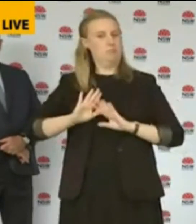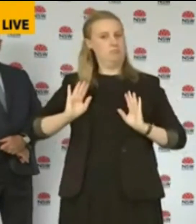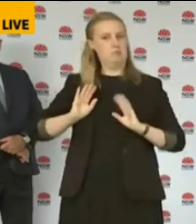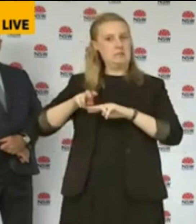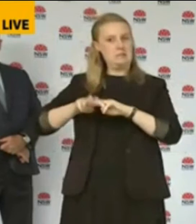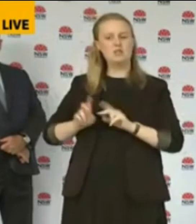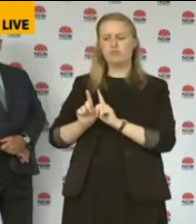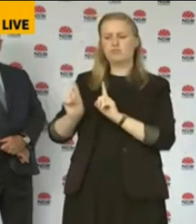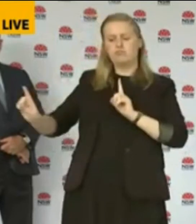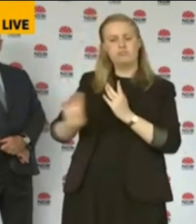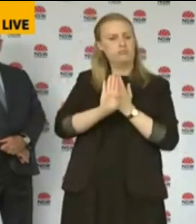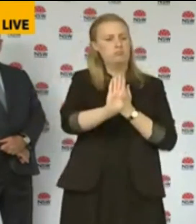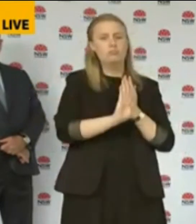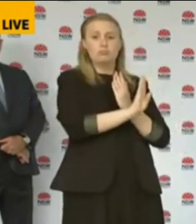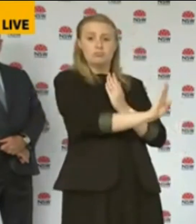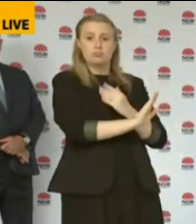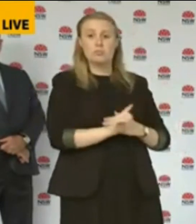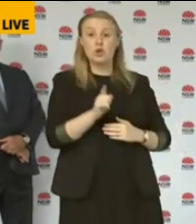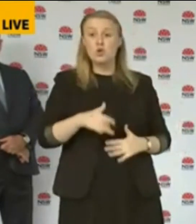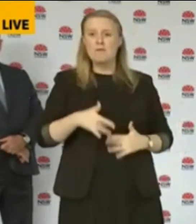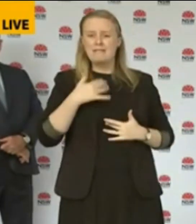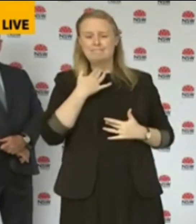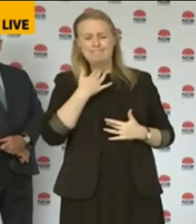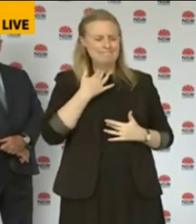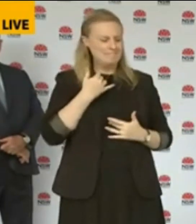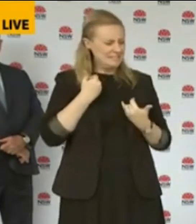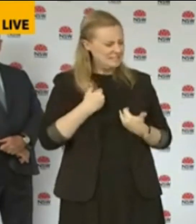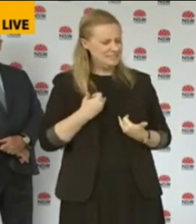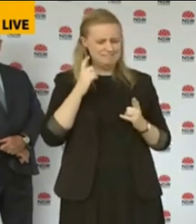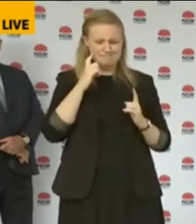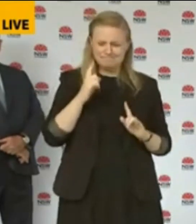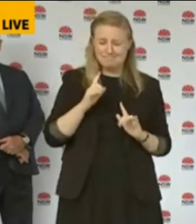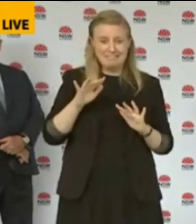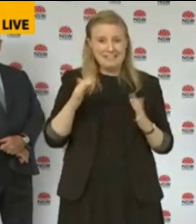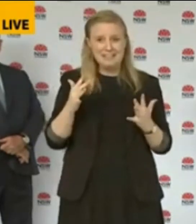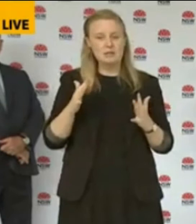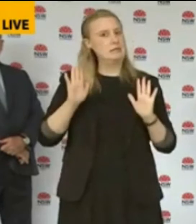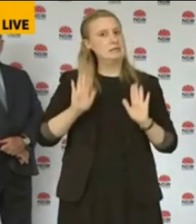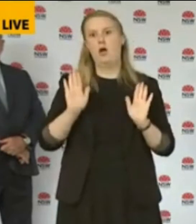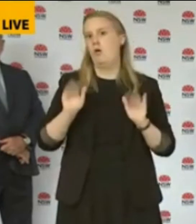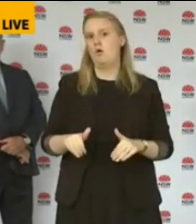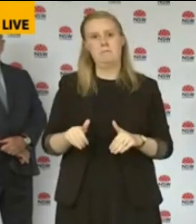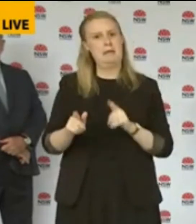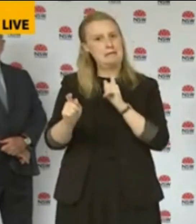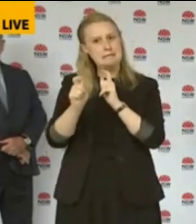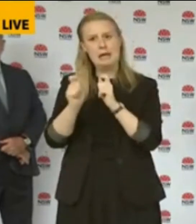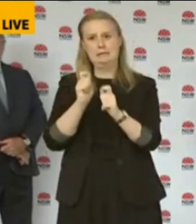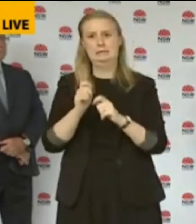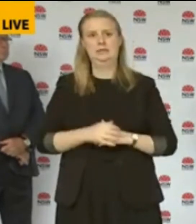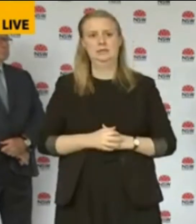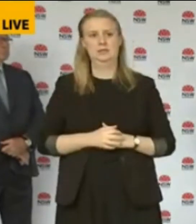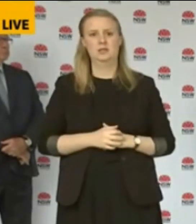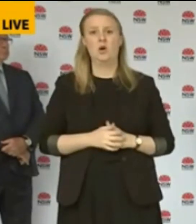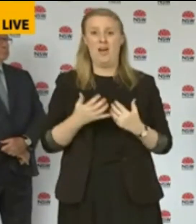important. Our plan involves road management, it involves 450 extra services on